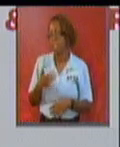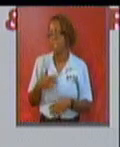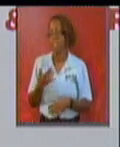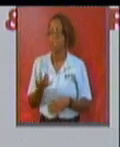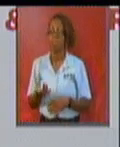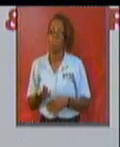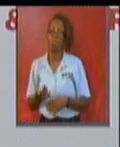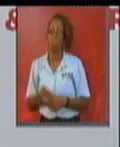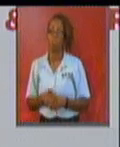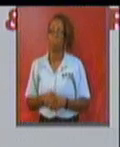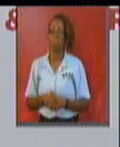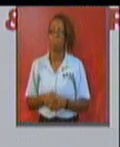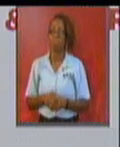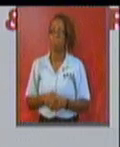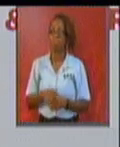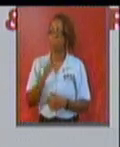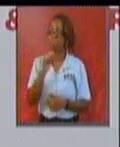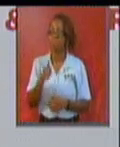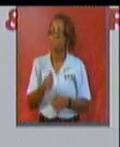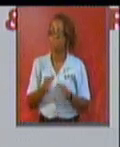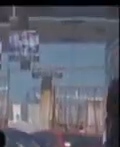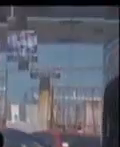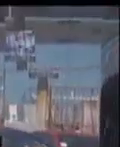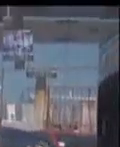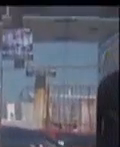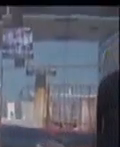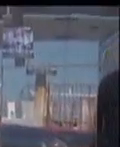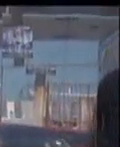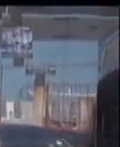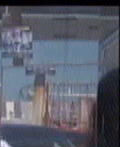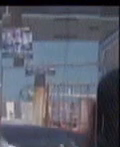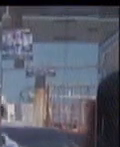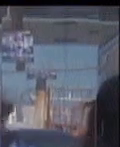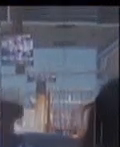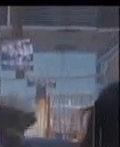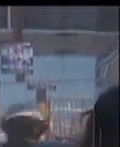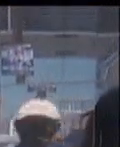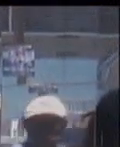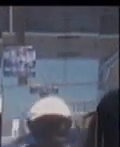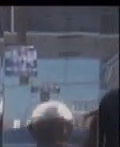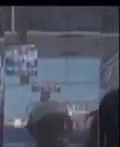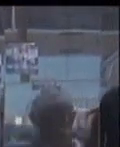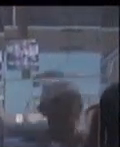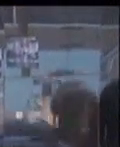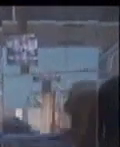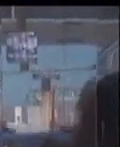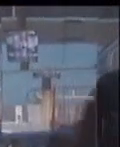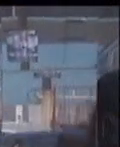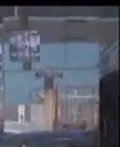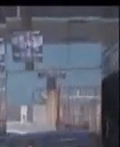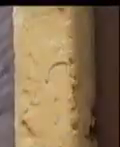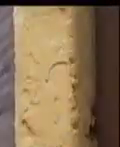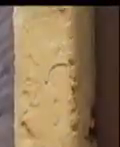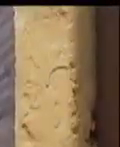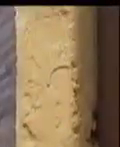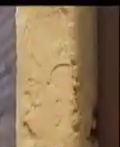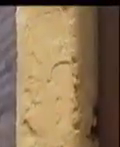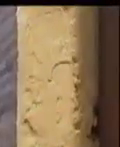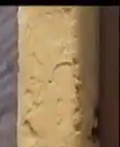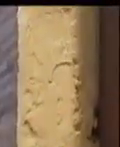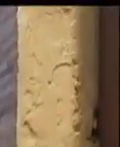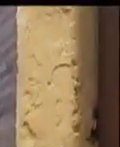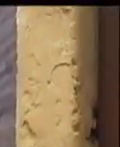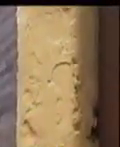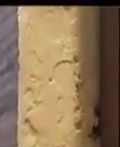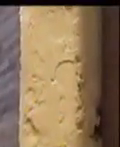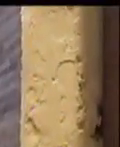an increase in morbidity and mortality from COVID-19. Meanwhile, Dr. Hinds is urging persons to remain vigilant as this country